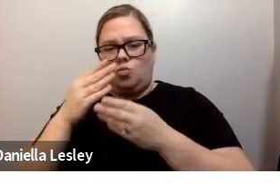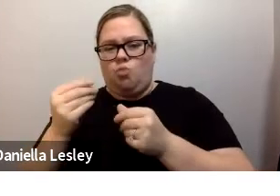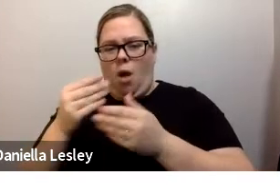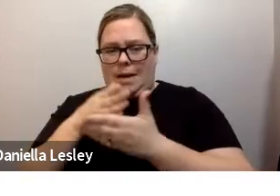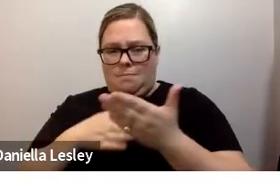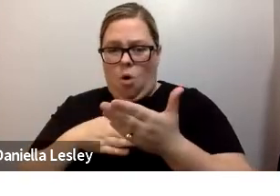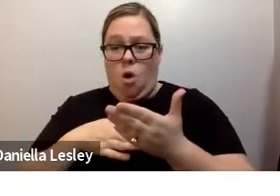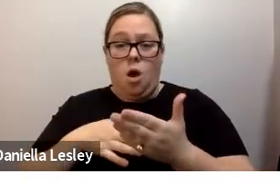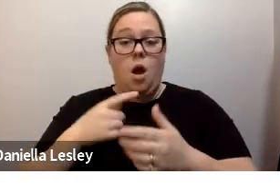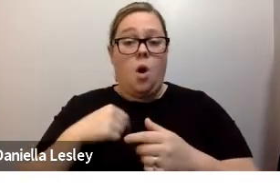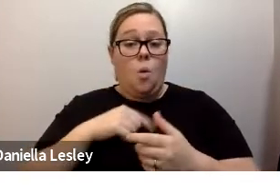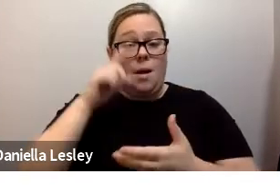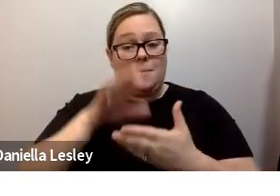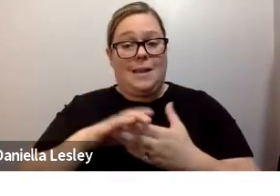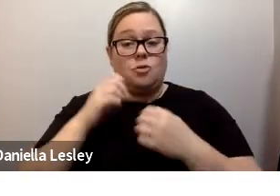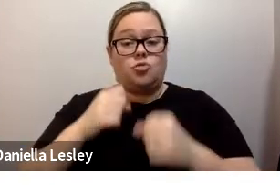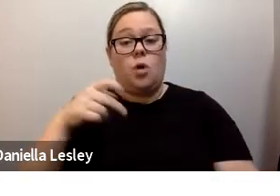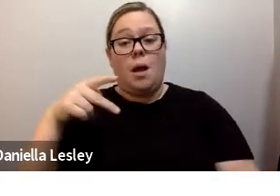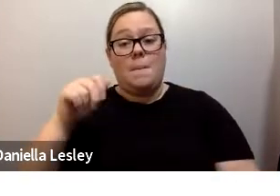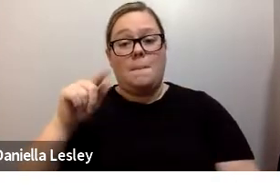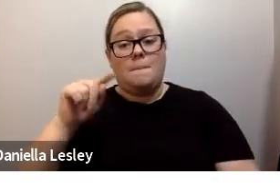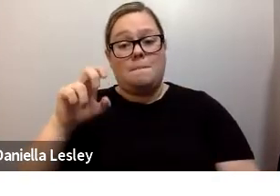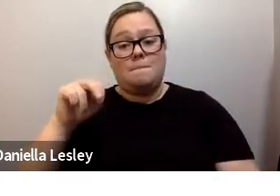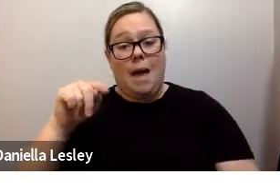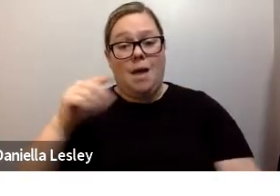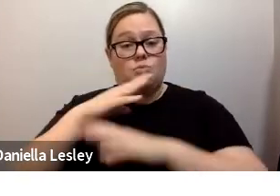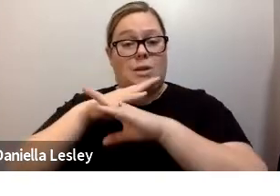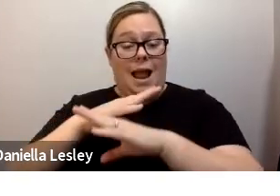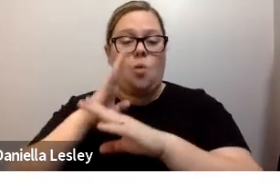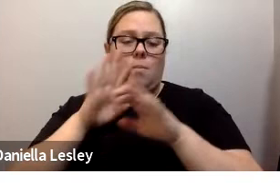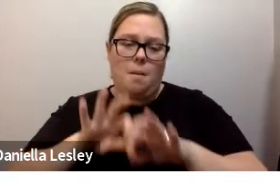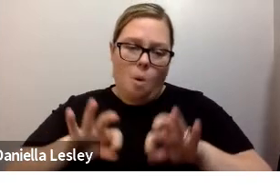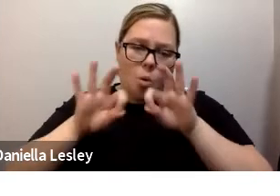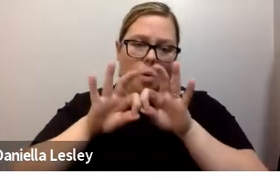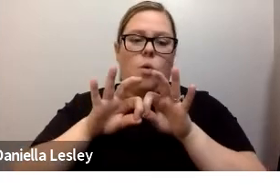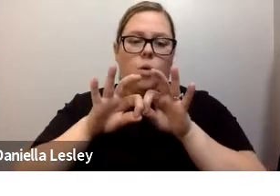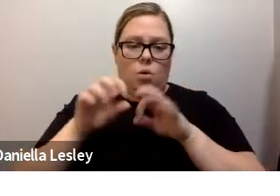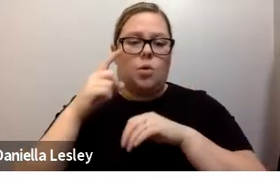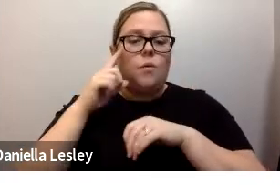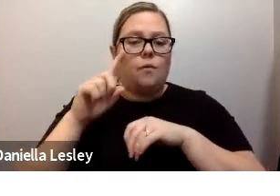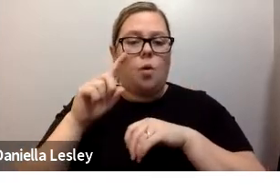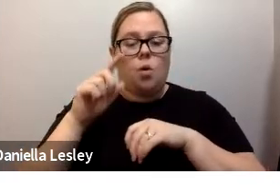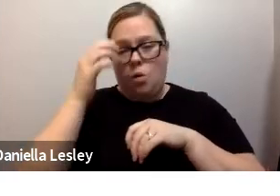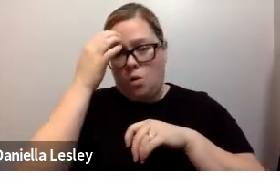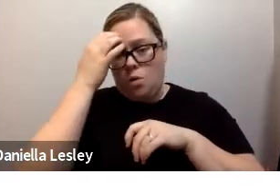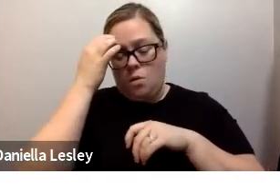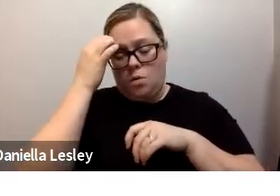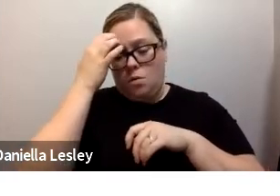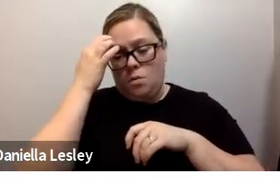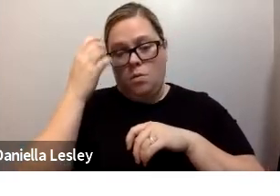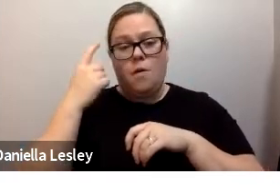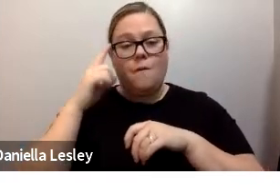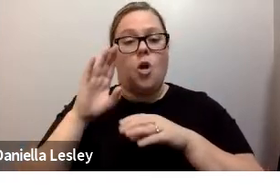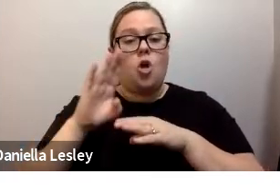that strong patent protection is going to be essential for a commercial